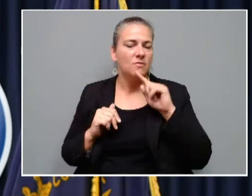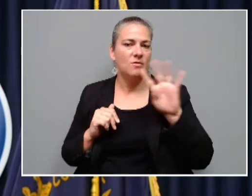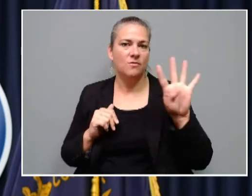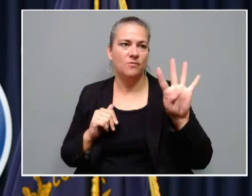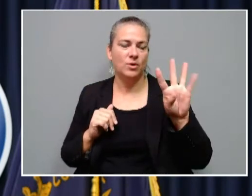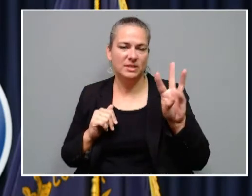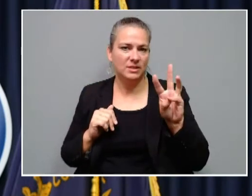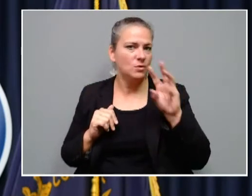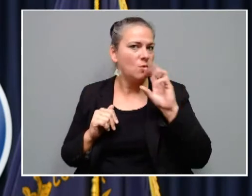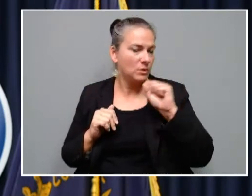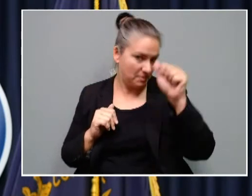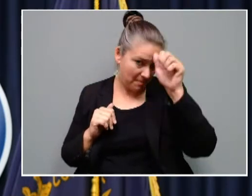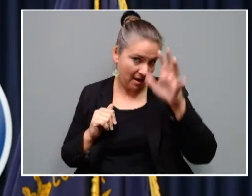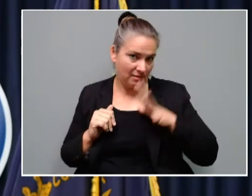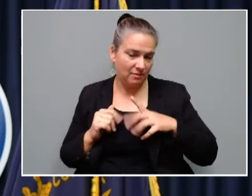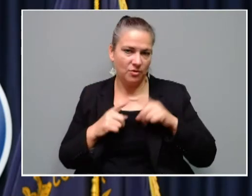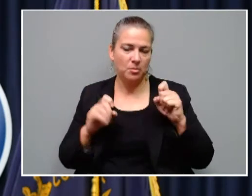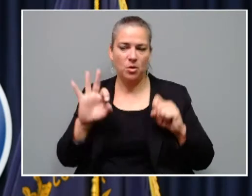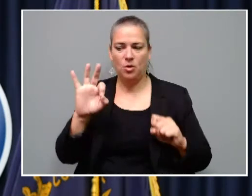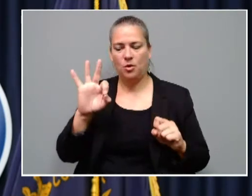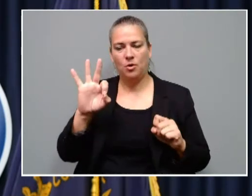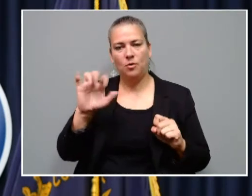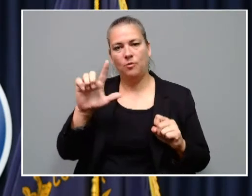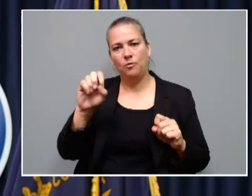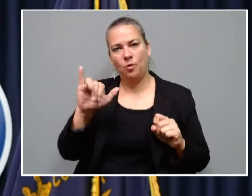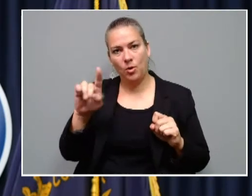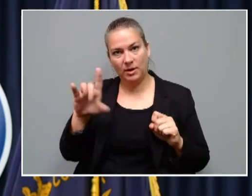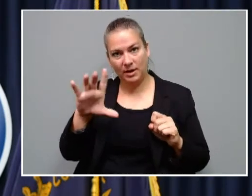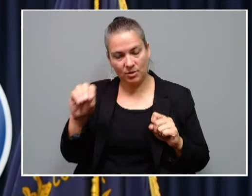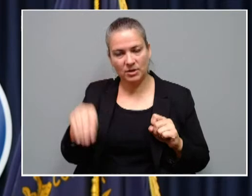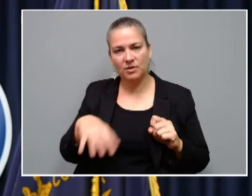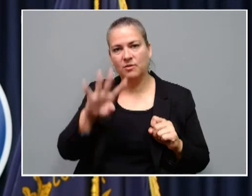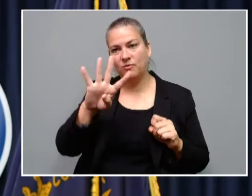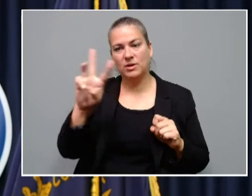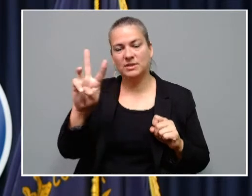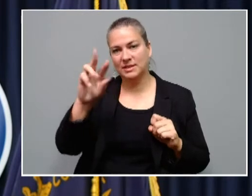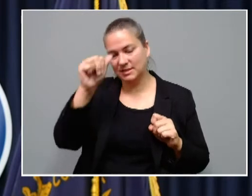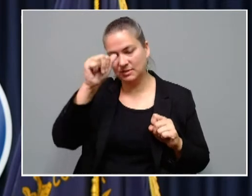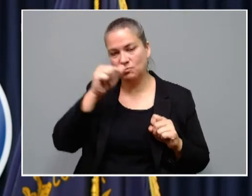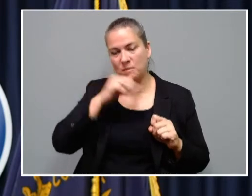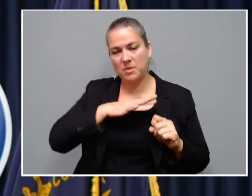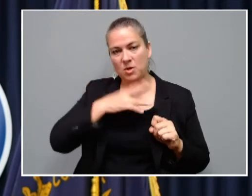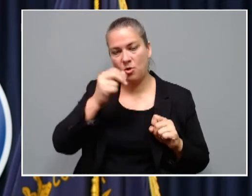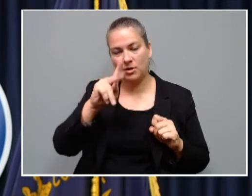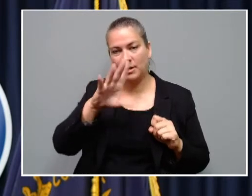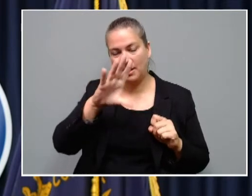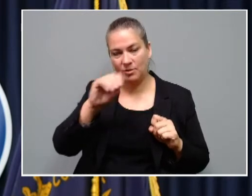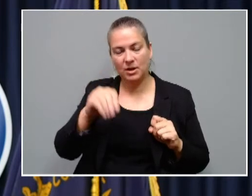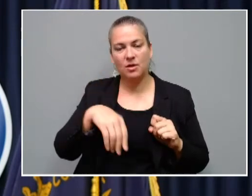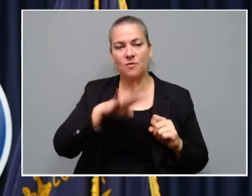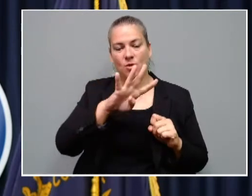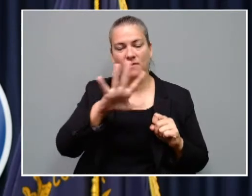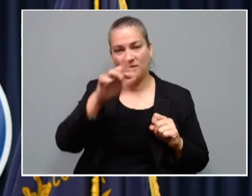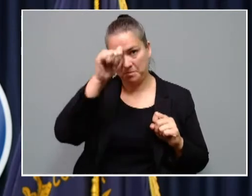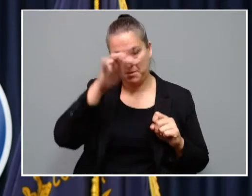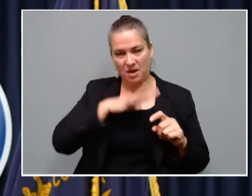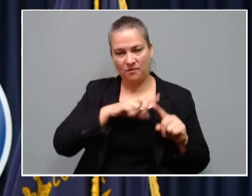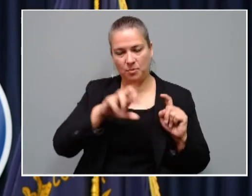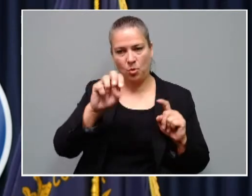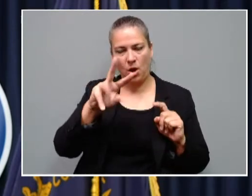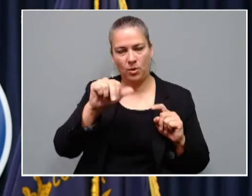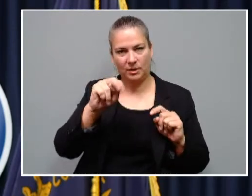46-year-old man from Floyd County, a 46-year-old woman from Hart County, a 45-year-old man from Rowan County,